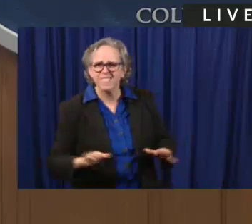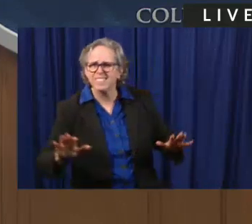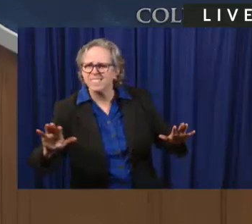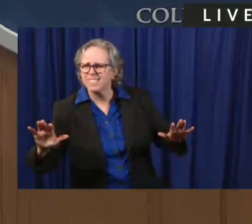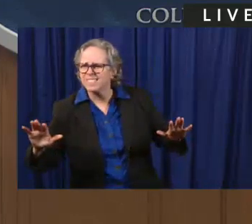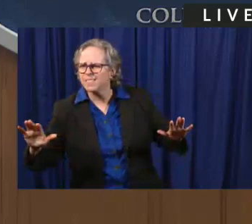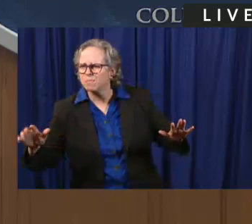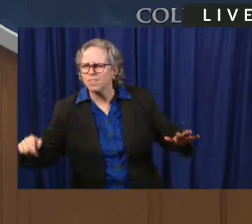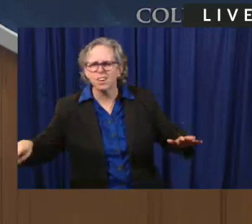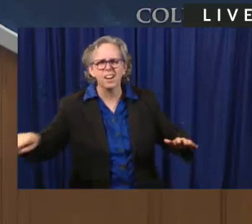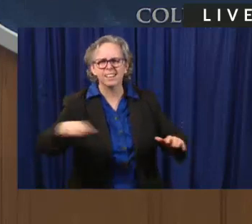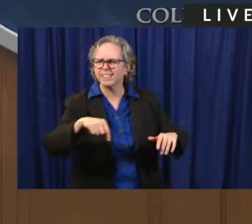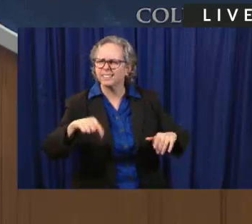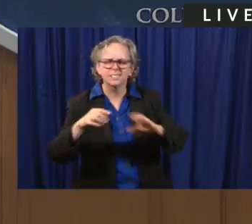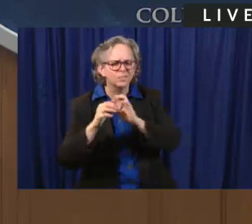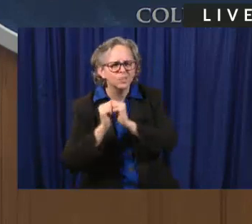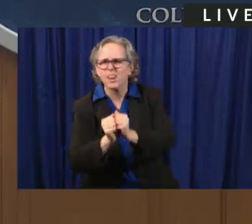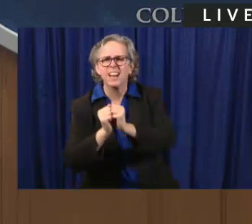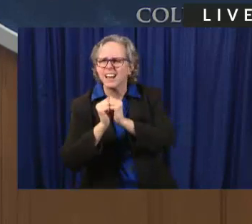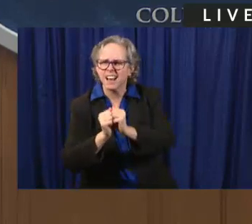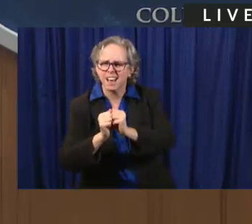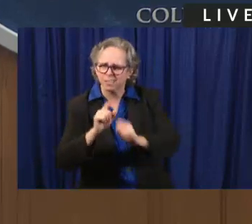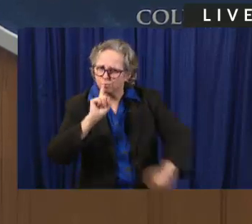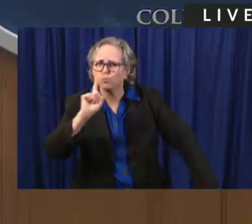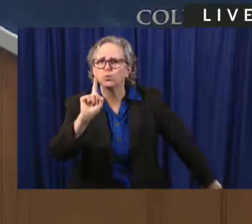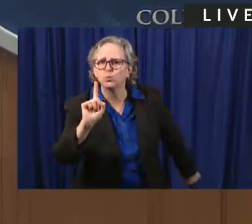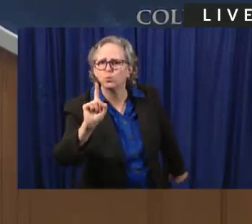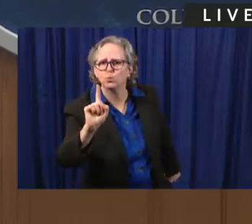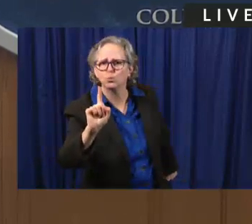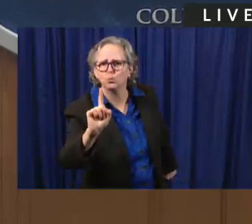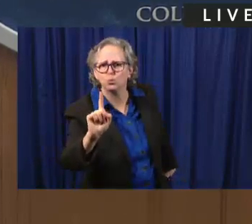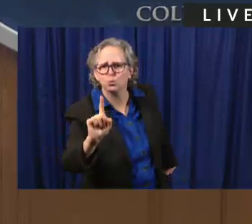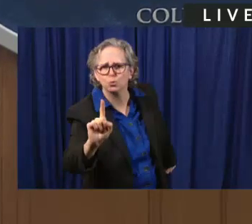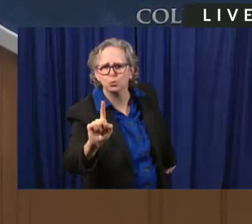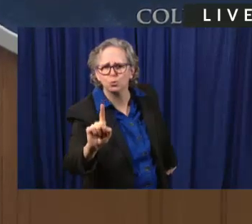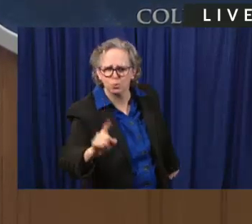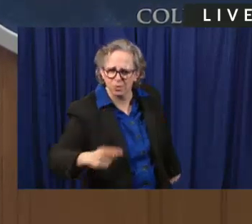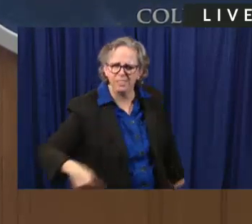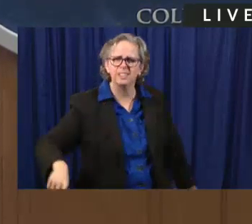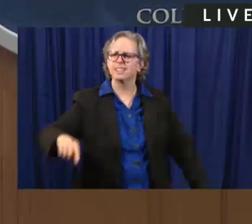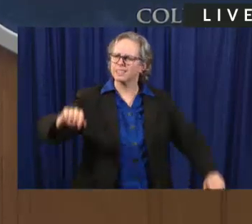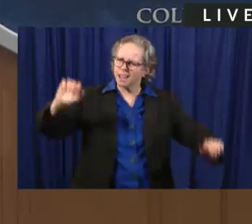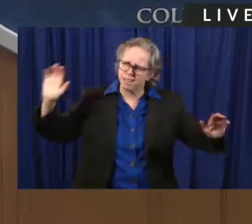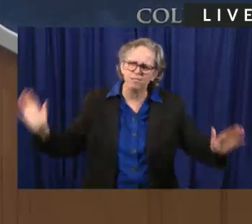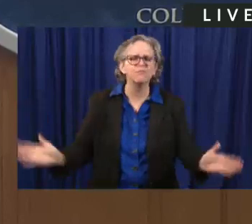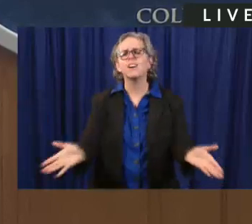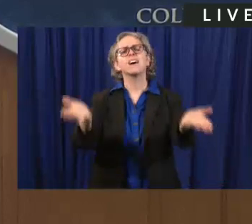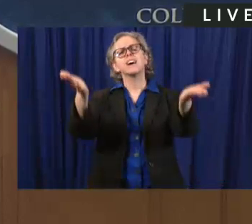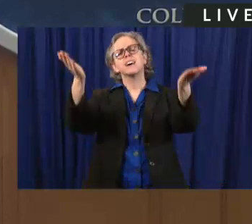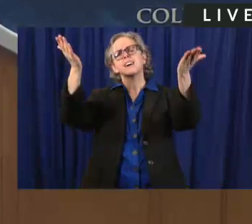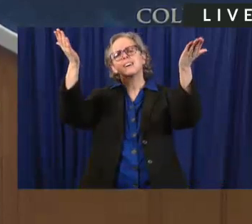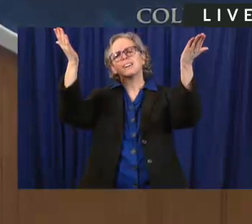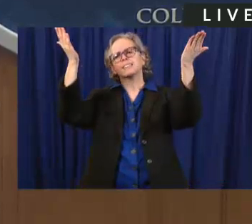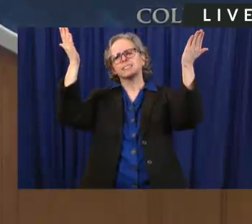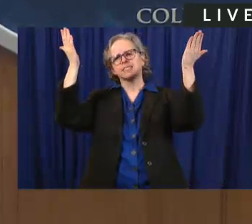We're all in this together, this is true, and we gotta rise.